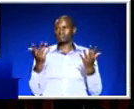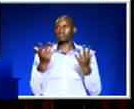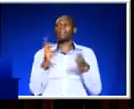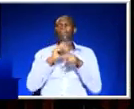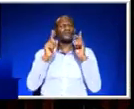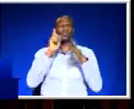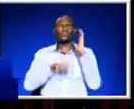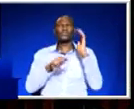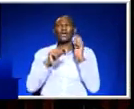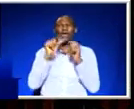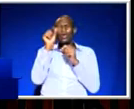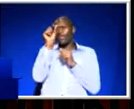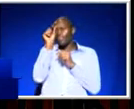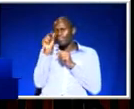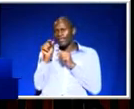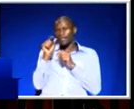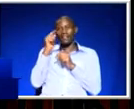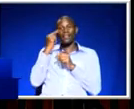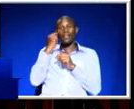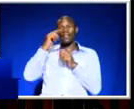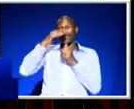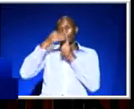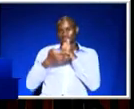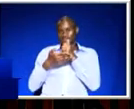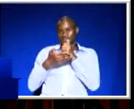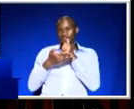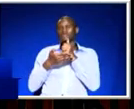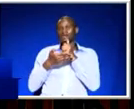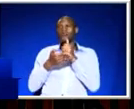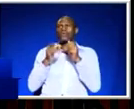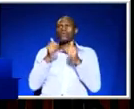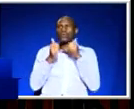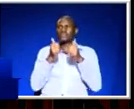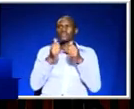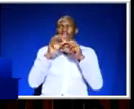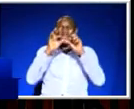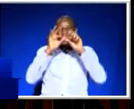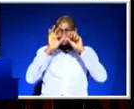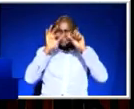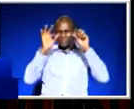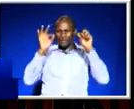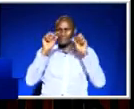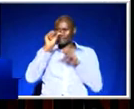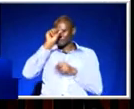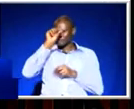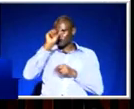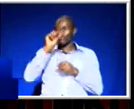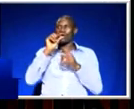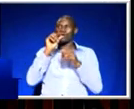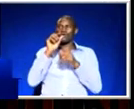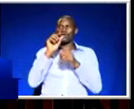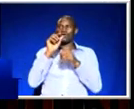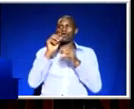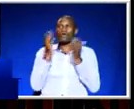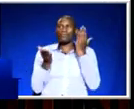But what is a thin lens? A thin lens is a lens whose thickness is very small compared to the radii of